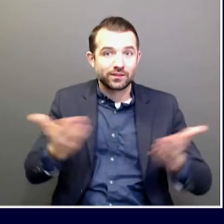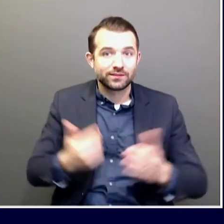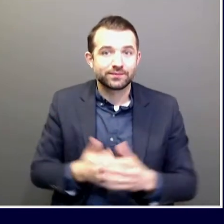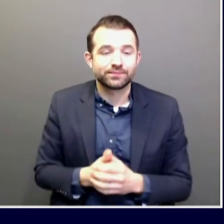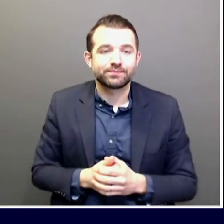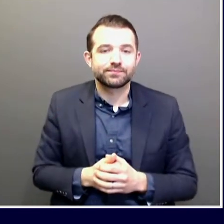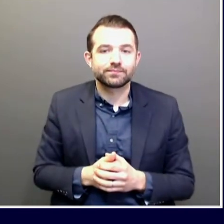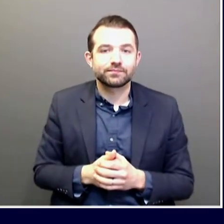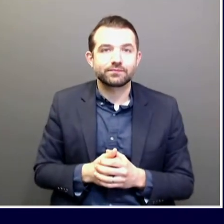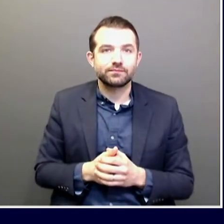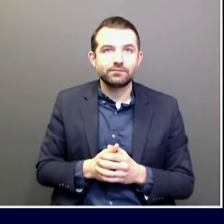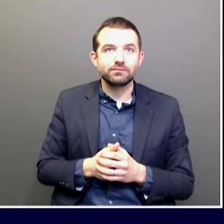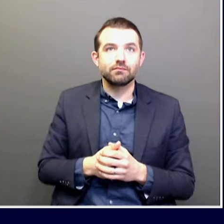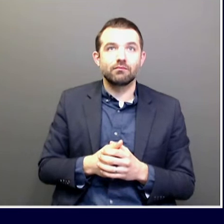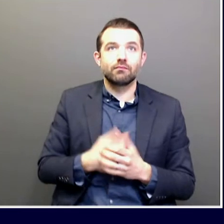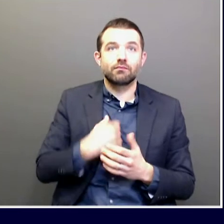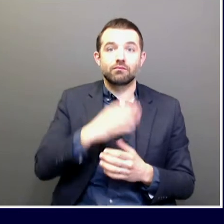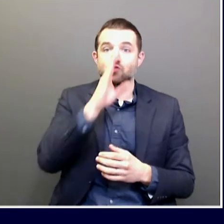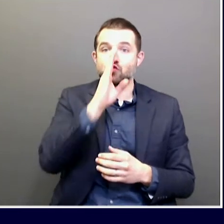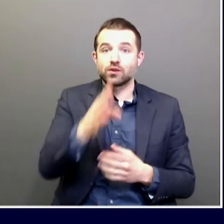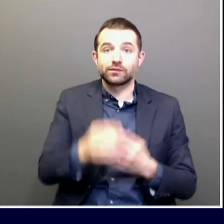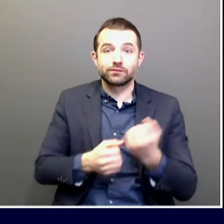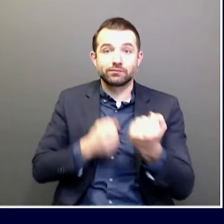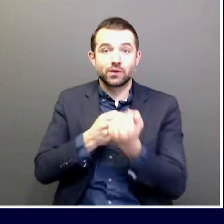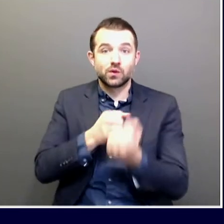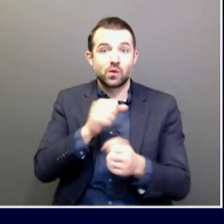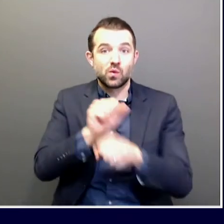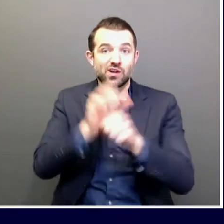And the first question for the afternoon goes to Patrick Whittle.